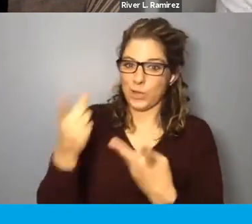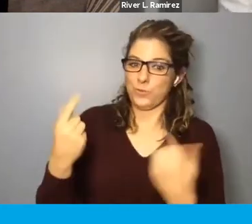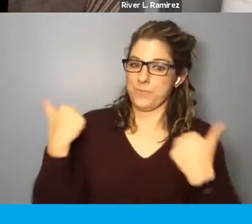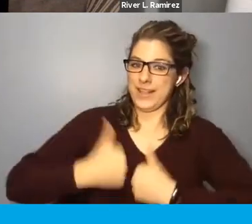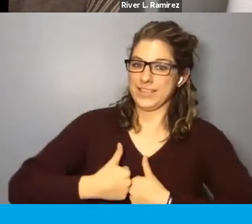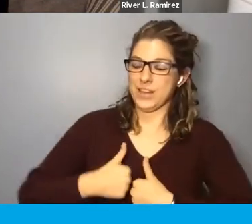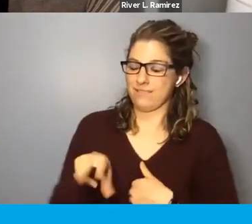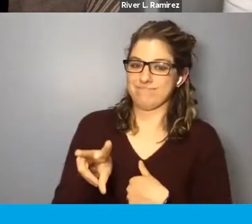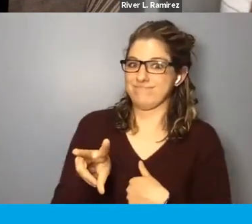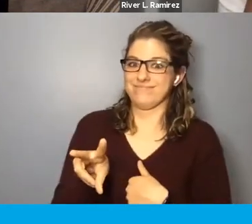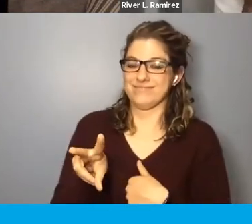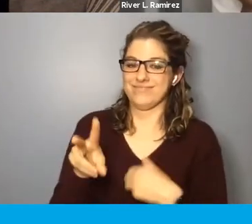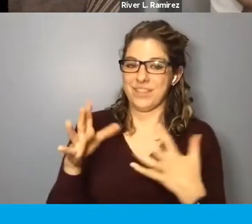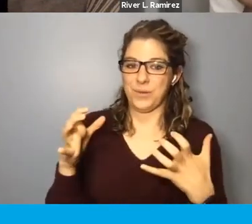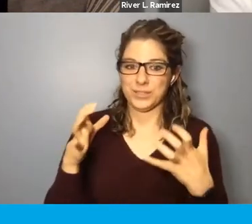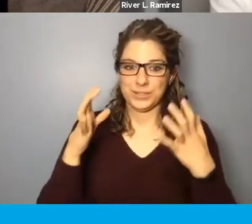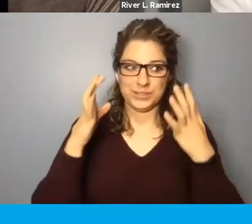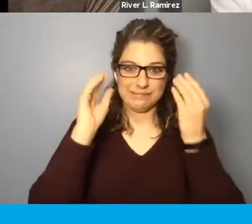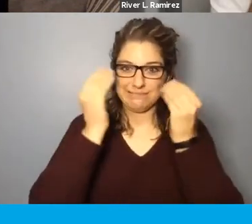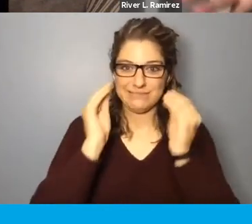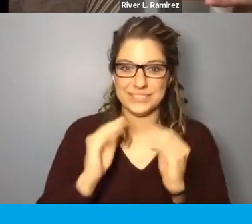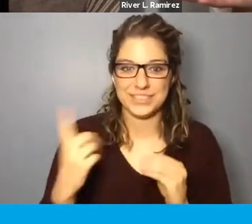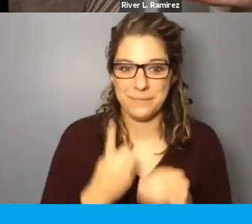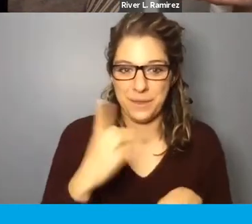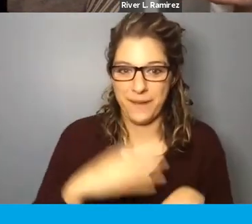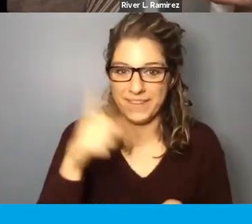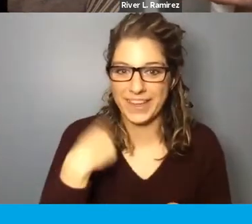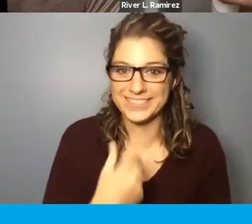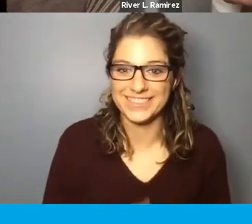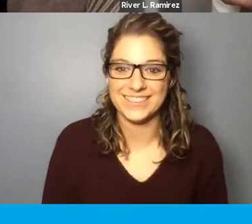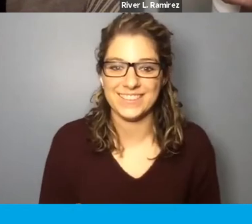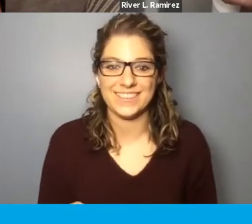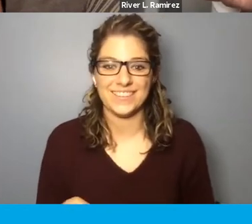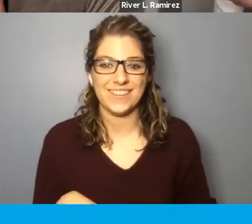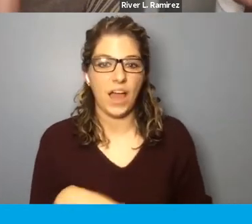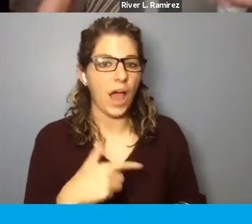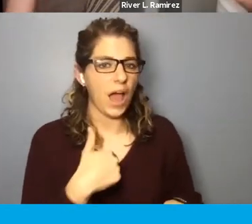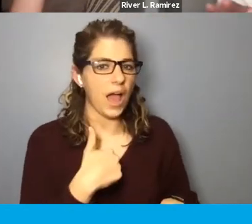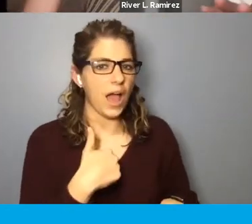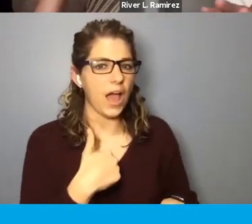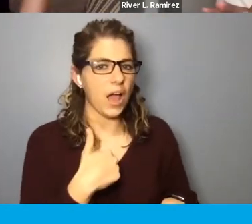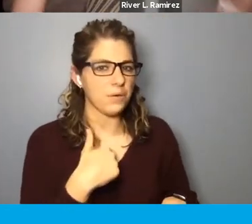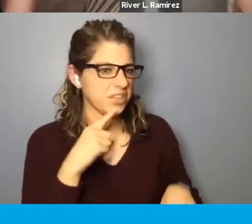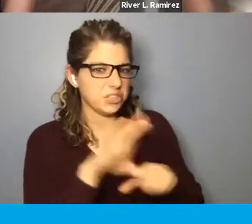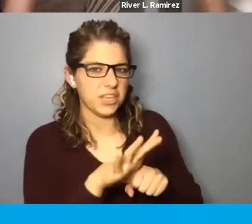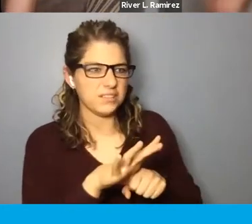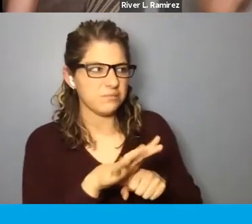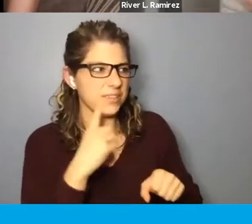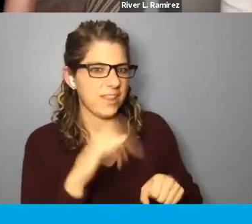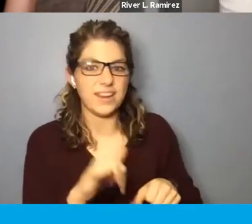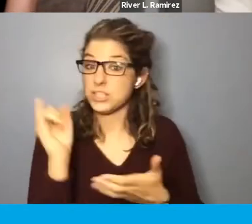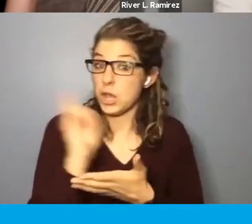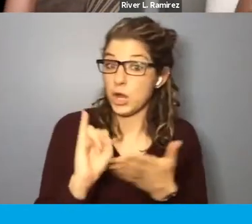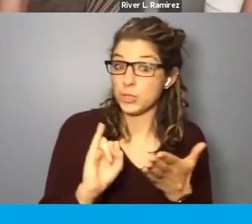I like immediately wanted to put shit on my face. Yeah, that's Did that you say way, you shit? know. What I mean, I think, yeah, we can say it's art. We can say whatever we